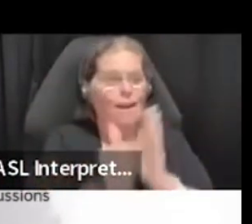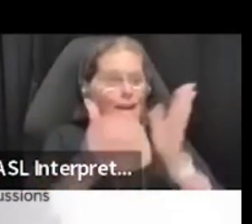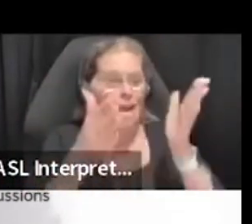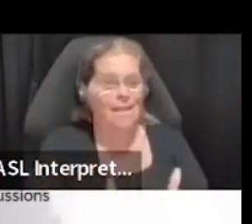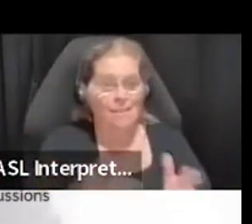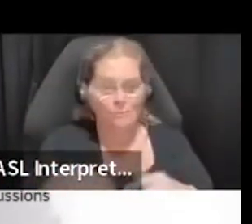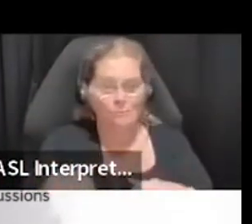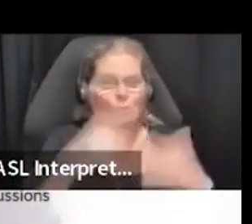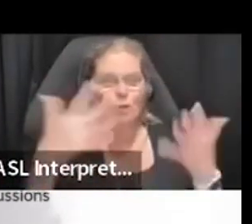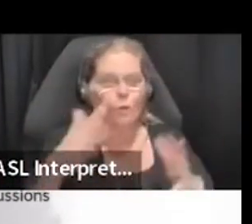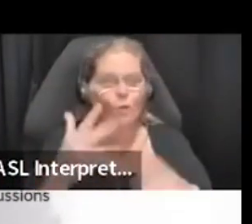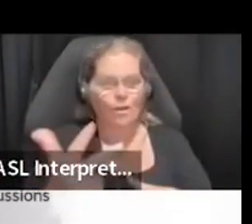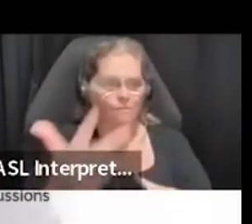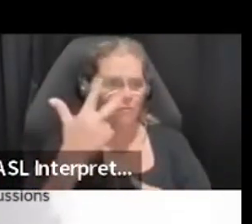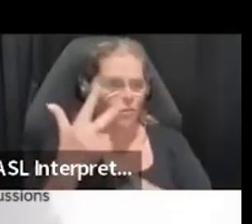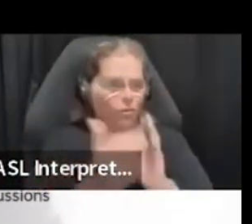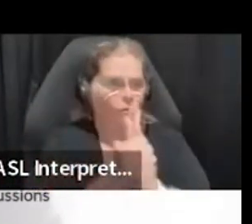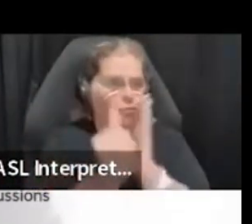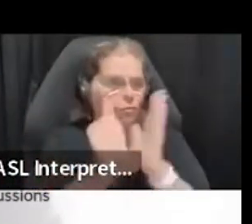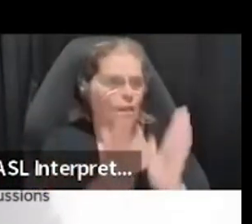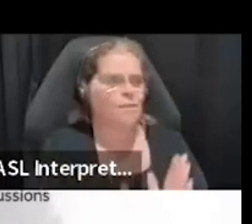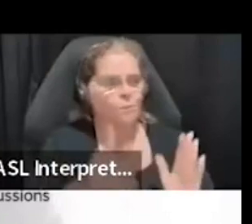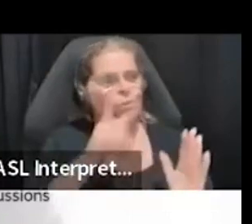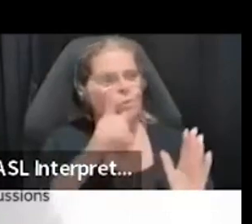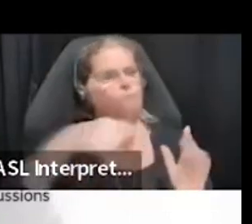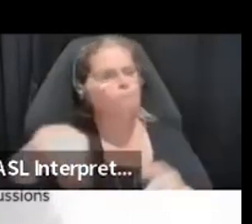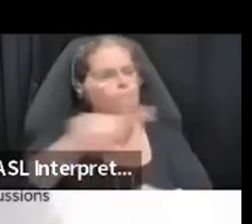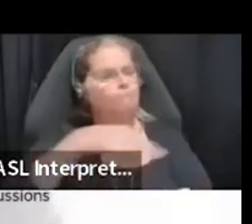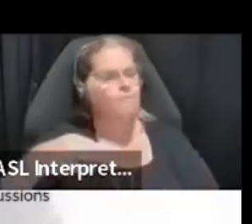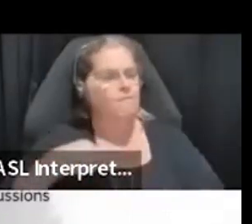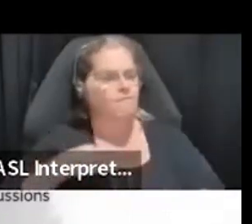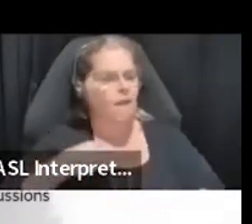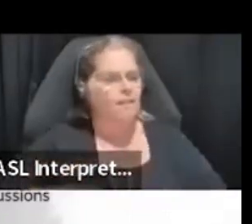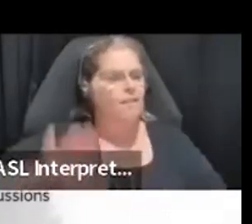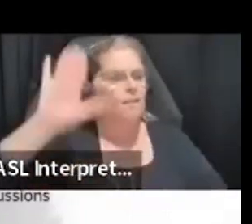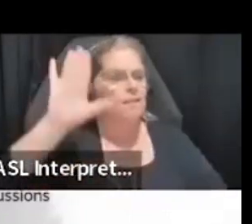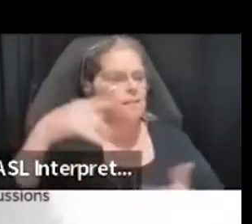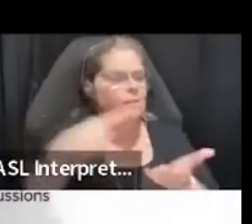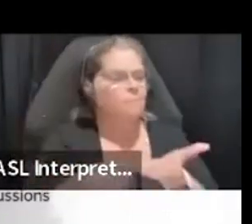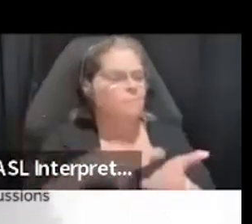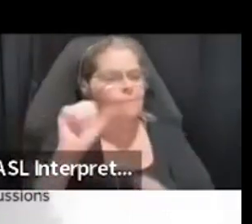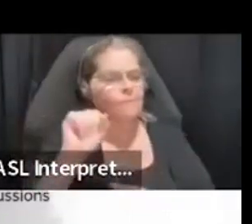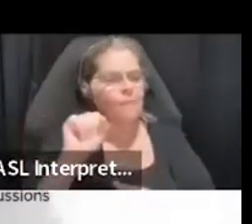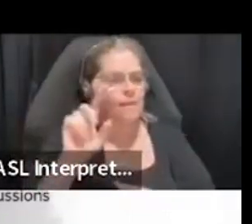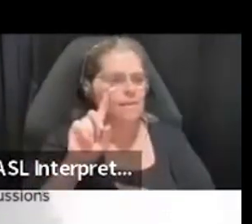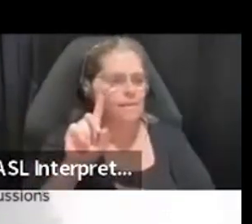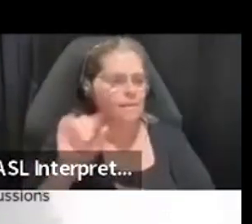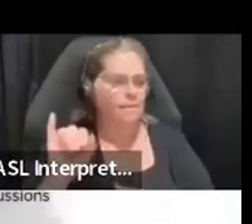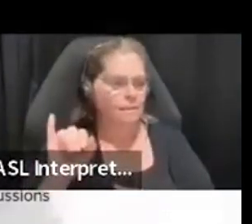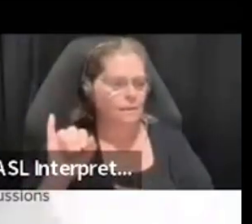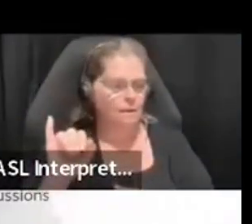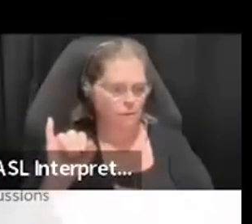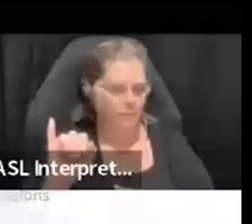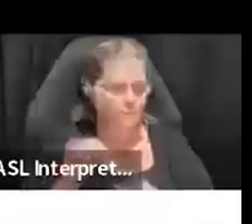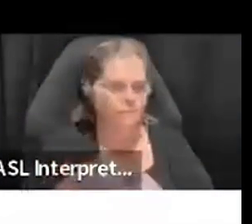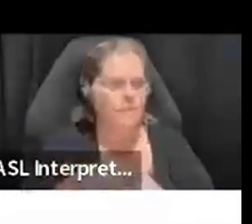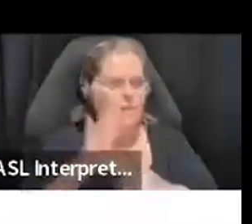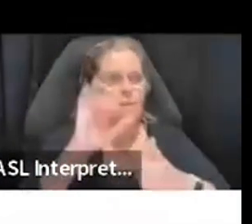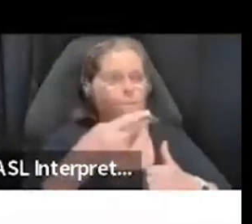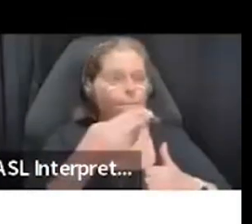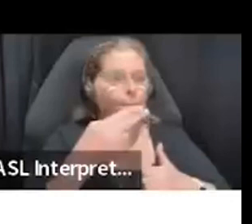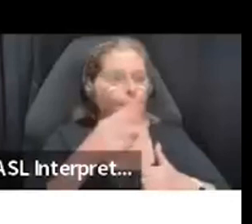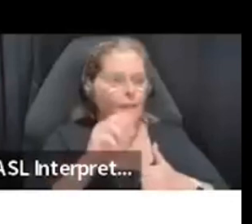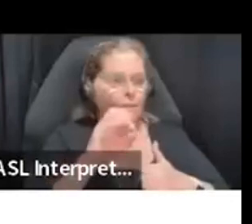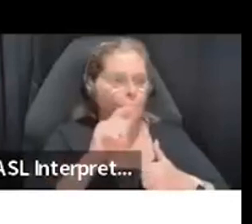3 experts who volunteered to speak about SDI from their lens. We have Beth Morton, the principal